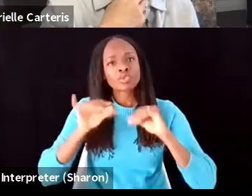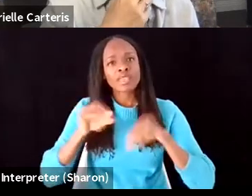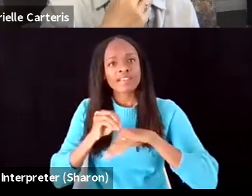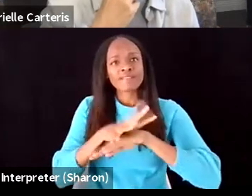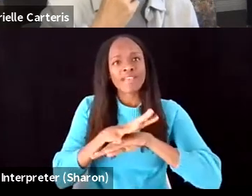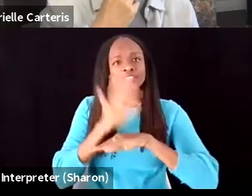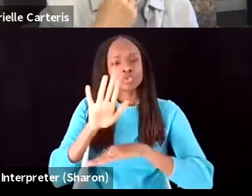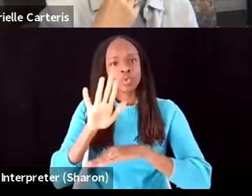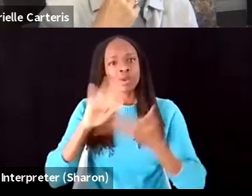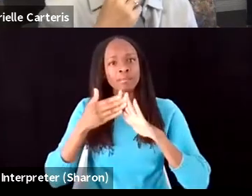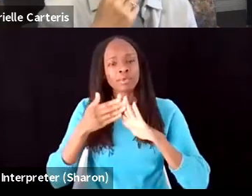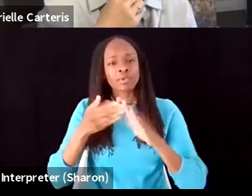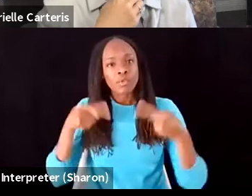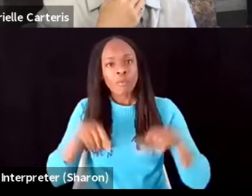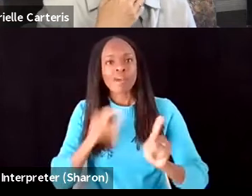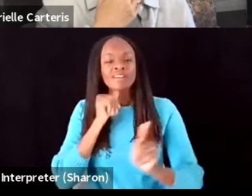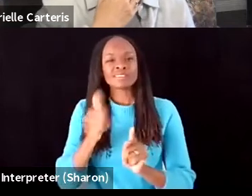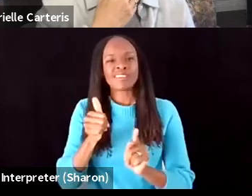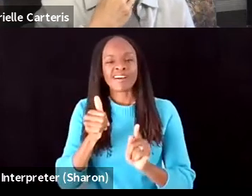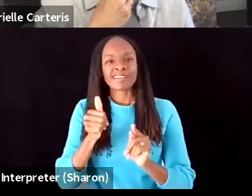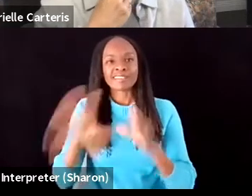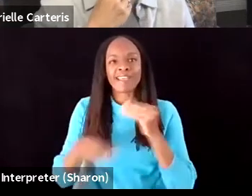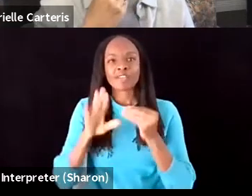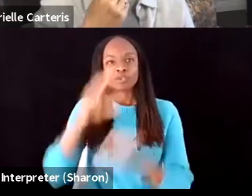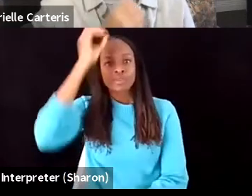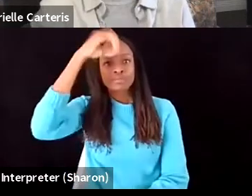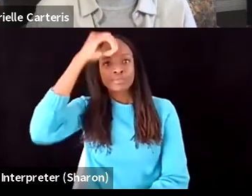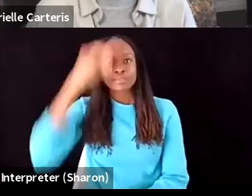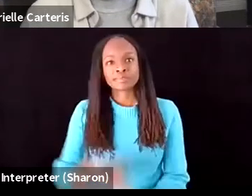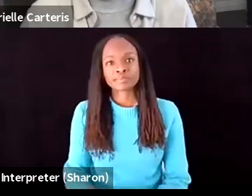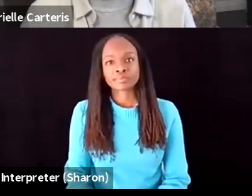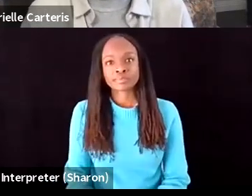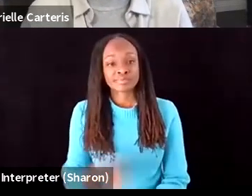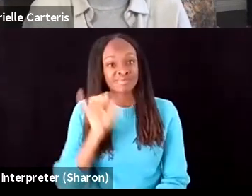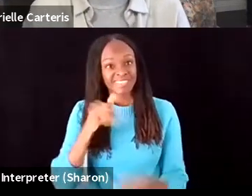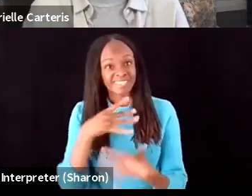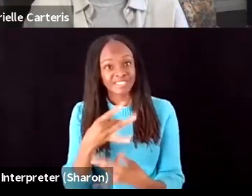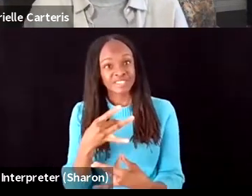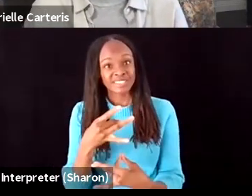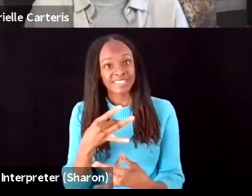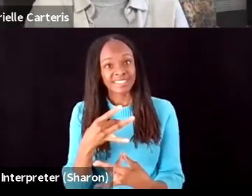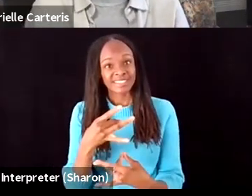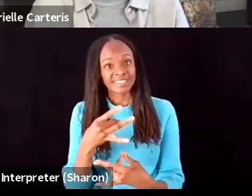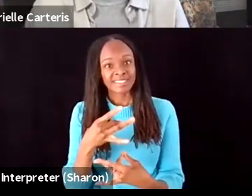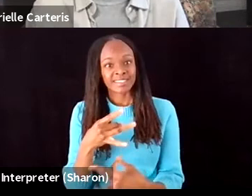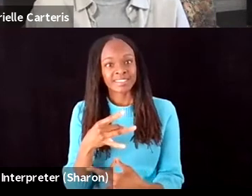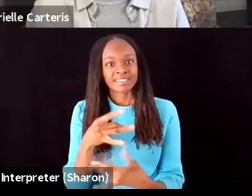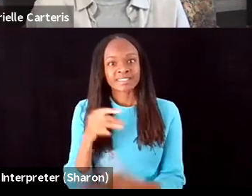while staying objective and not inserting personal opinion? That's an interesting. Can I